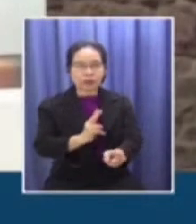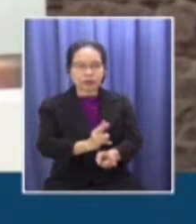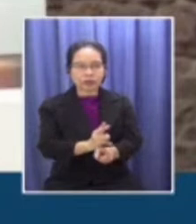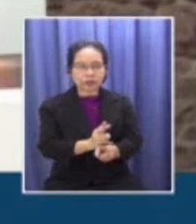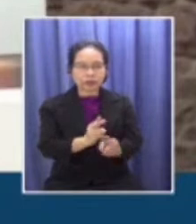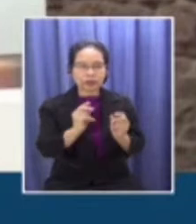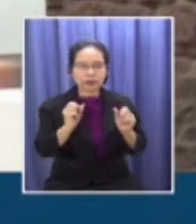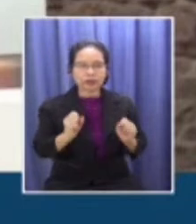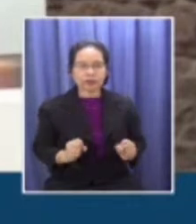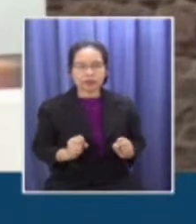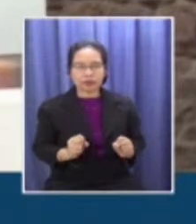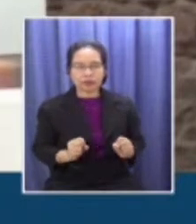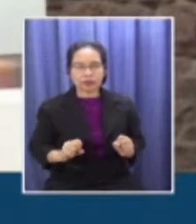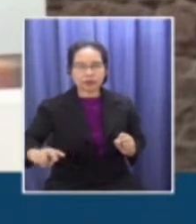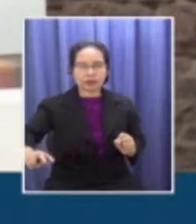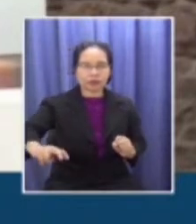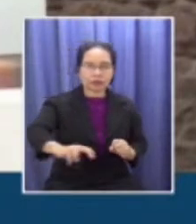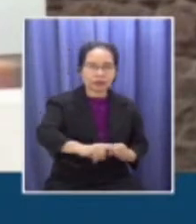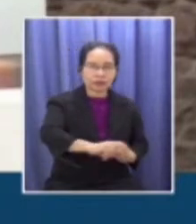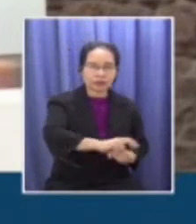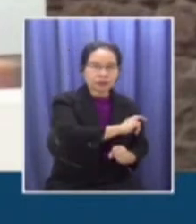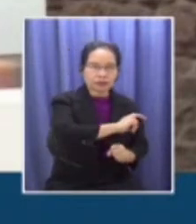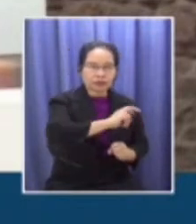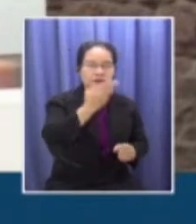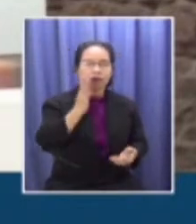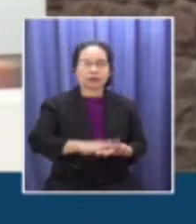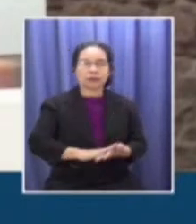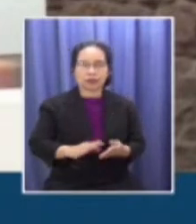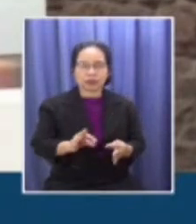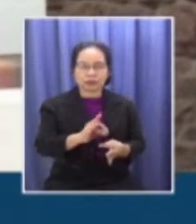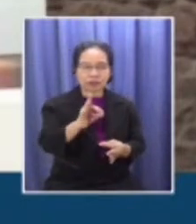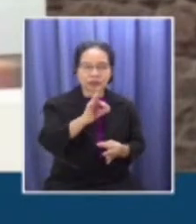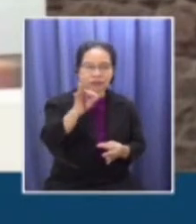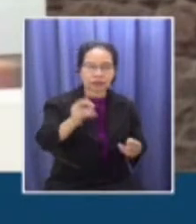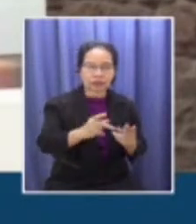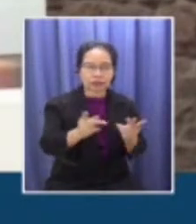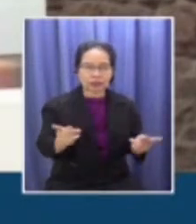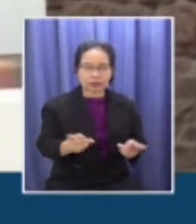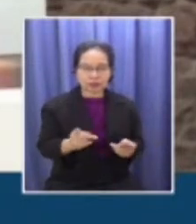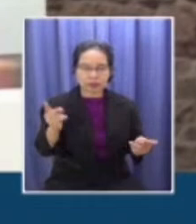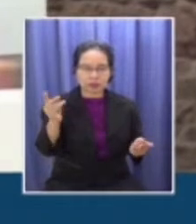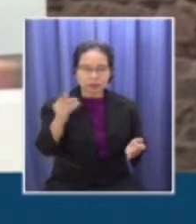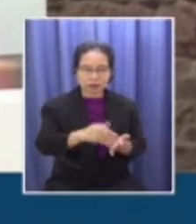sɛ ɛwɔ ɔsoro ɛtɔ so mmiɛnsa so wɔ anaa